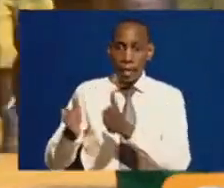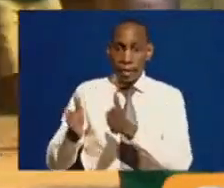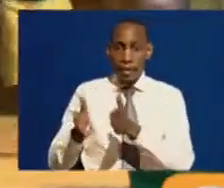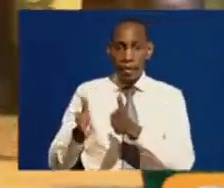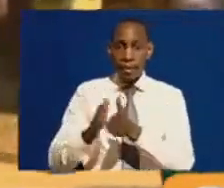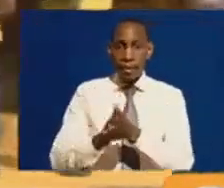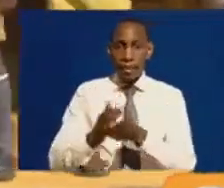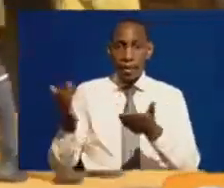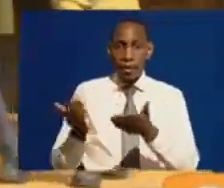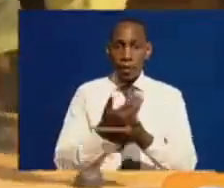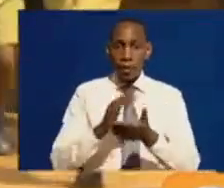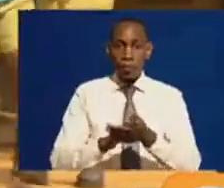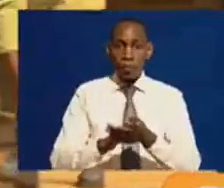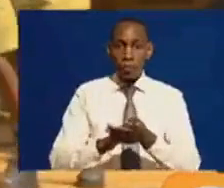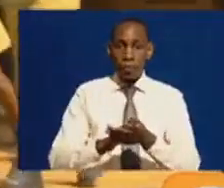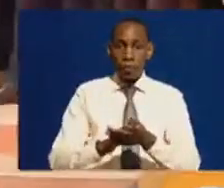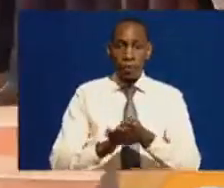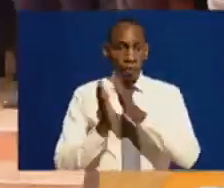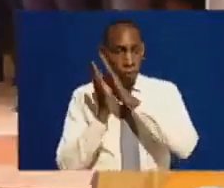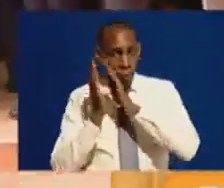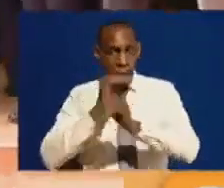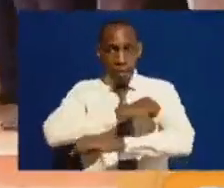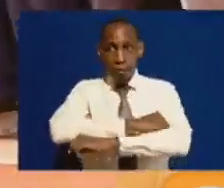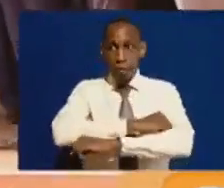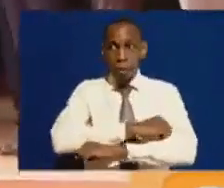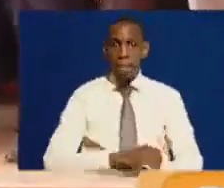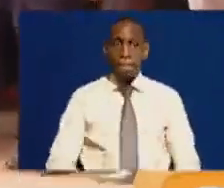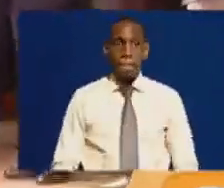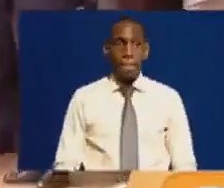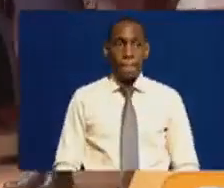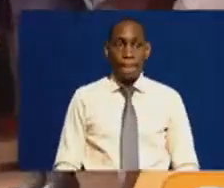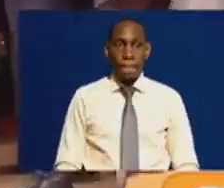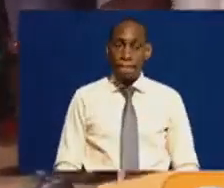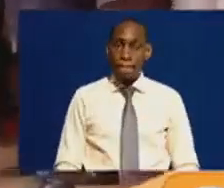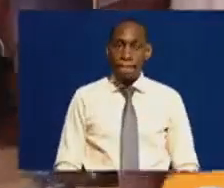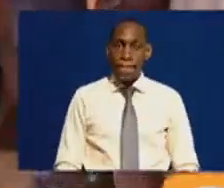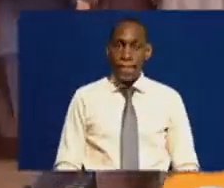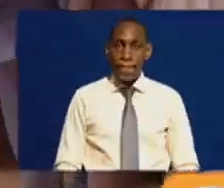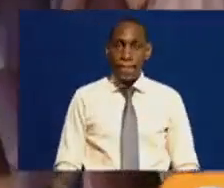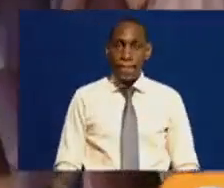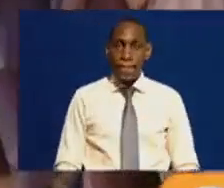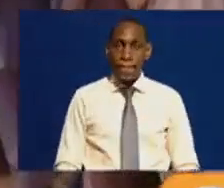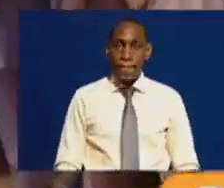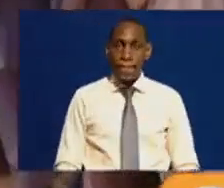mbali shule za bweni. Brenda Wanga, Runinga ya Citizen, Nairobi.